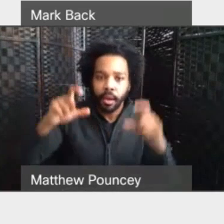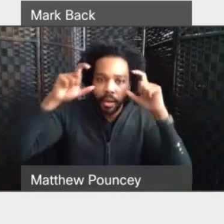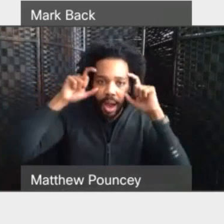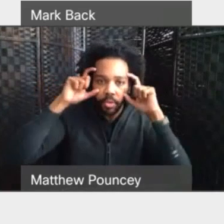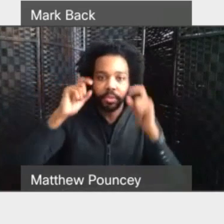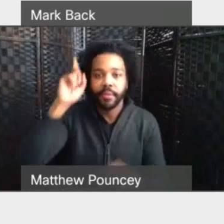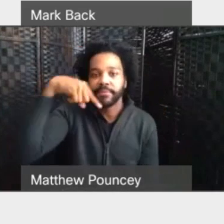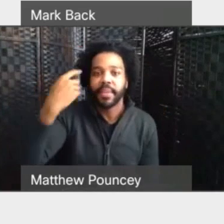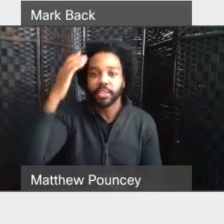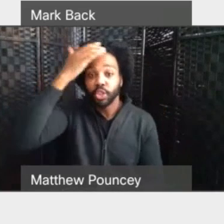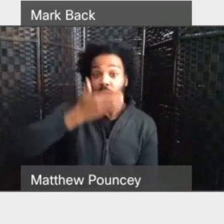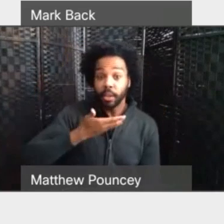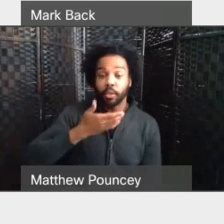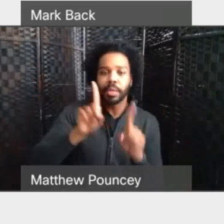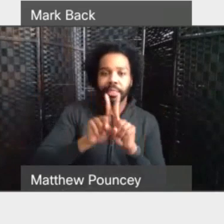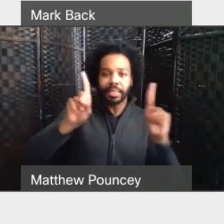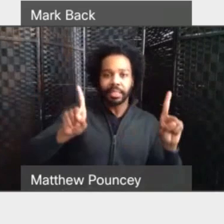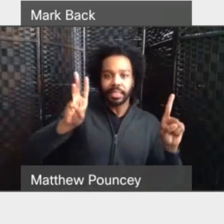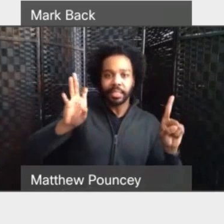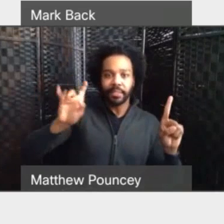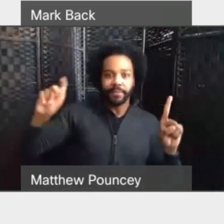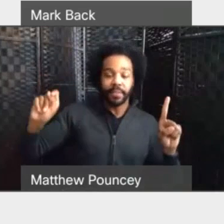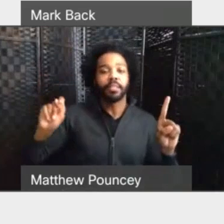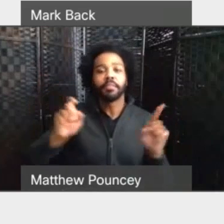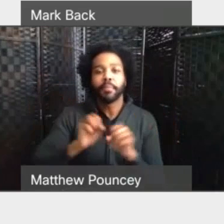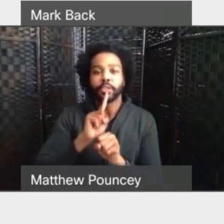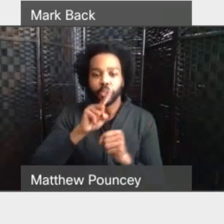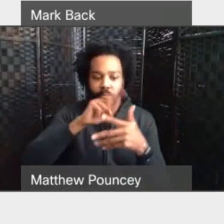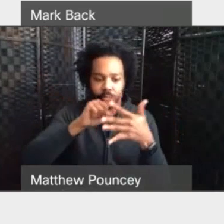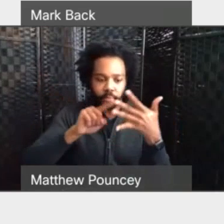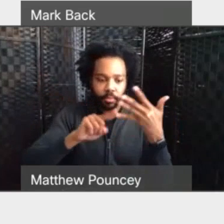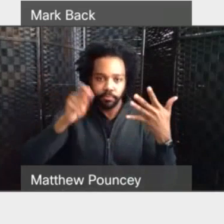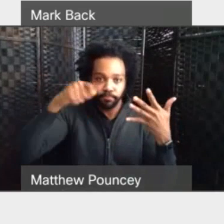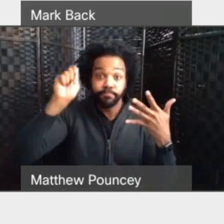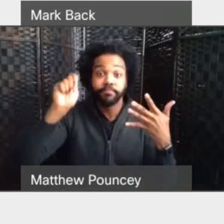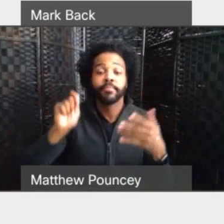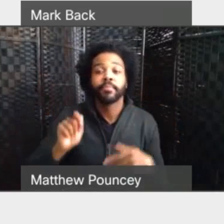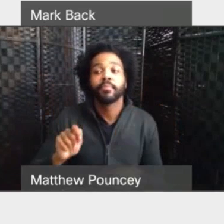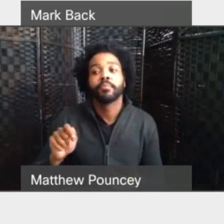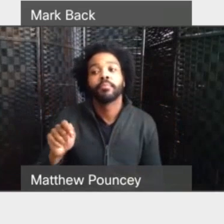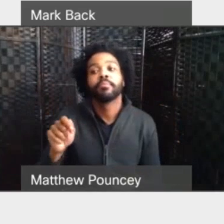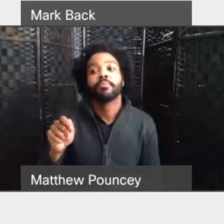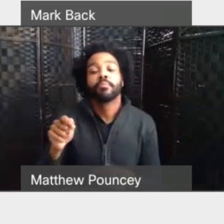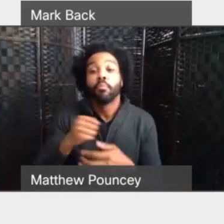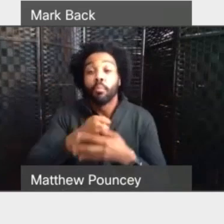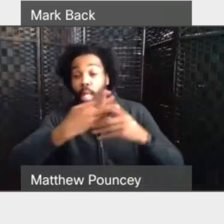6 feet of distance is unable to be maintained. So that's a long-winded answer to say, for supported living,